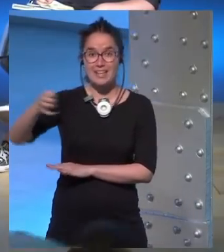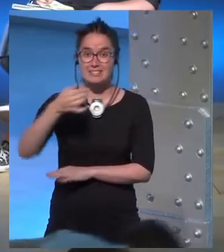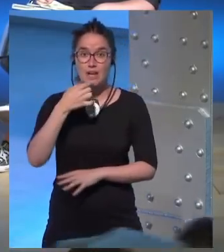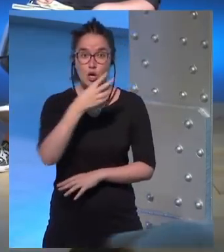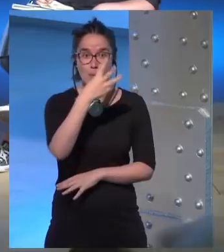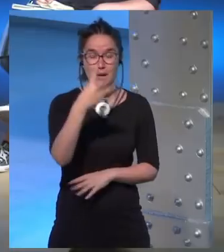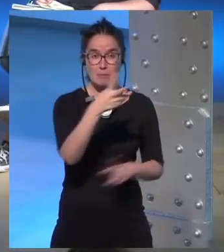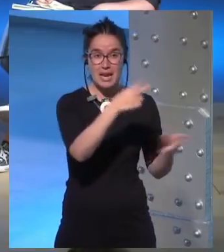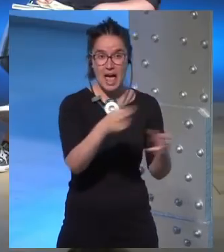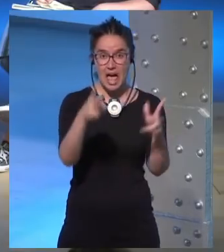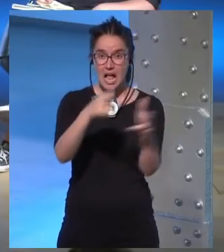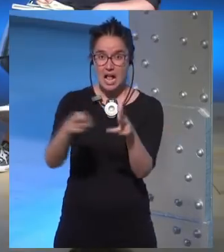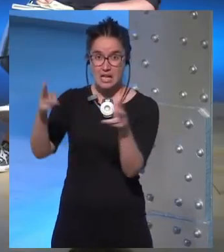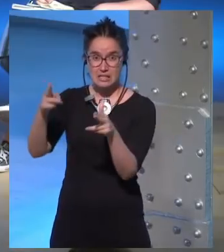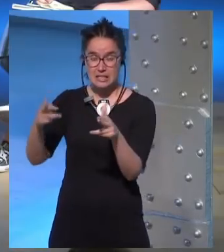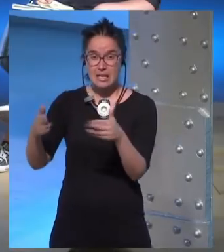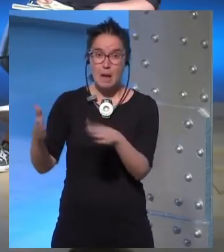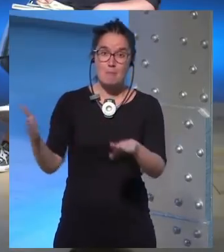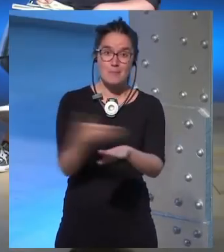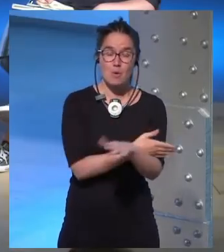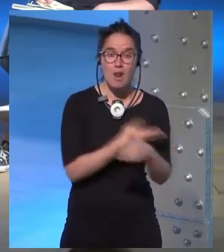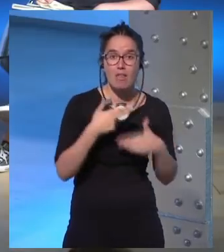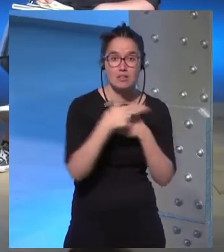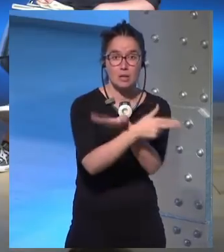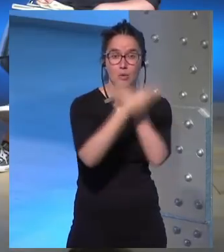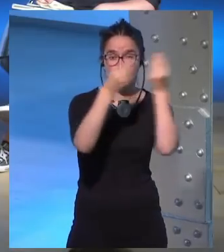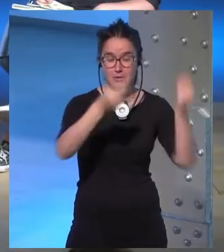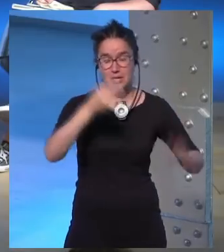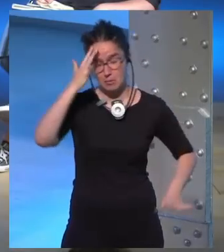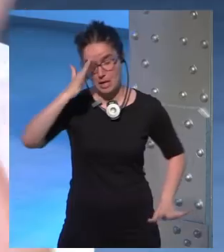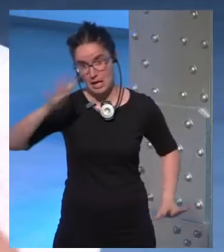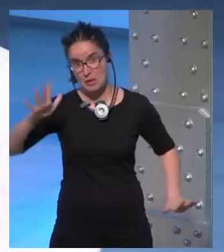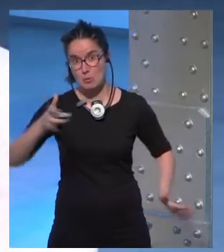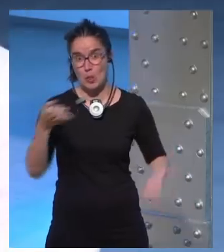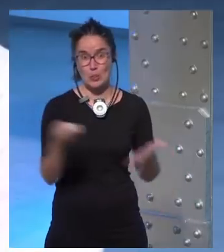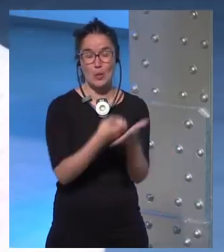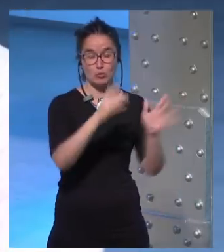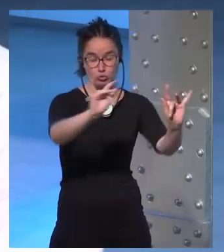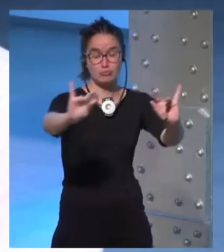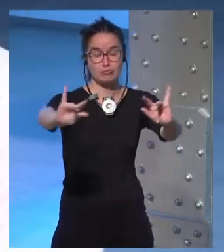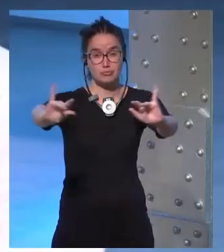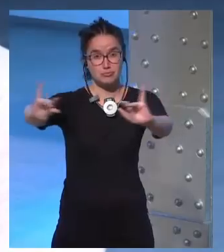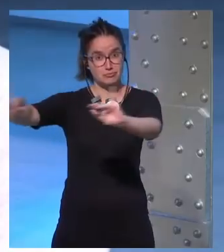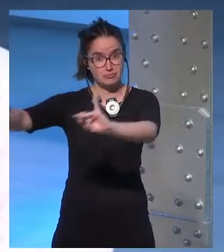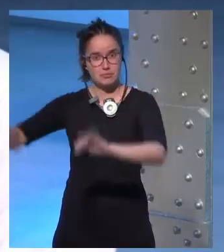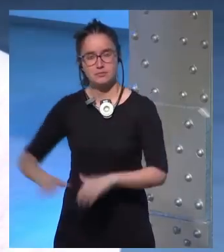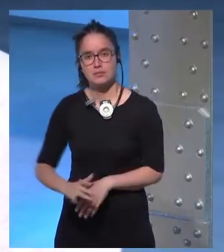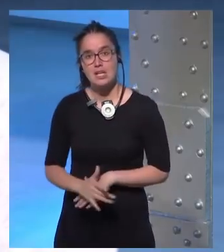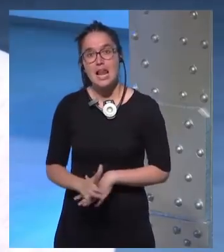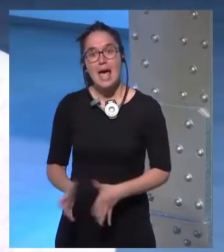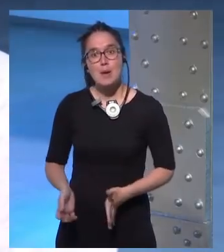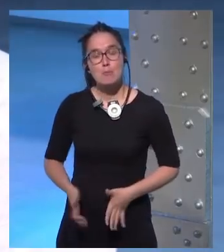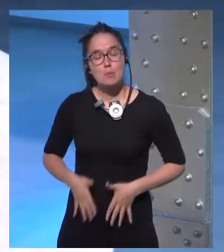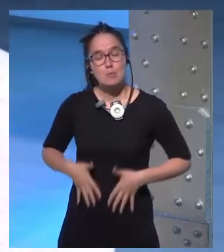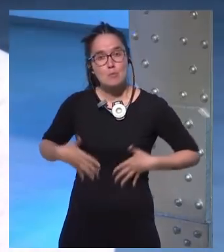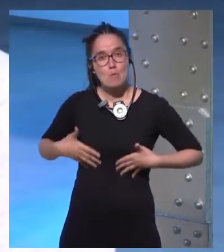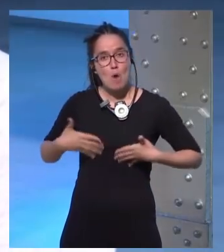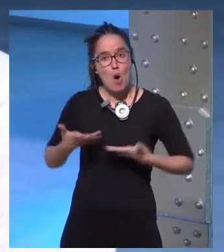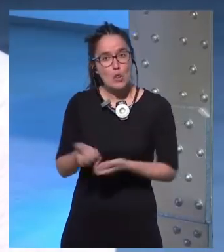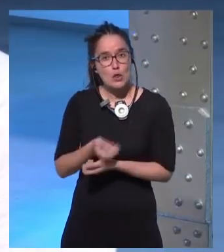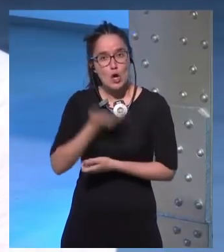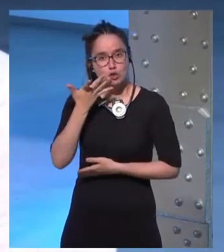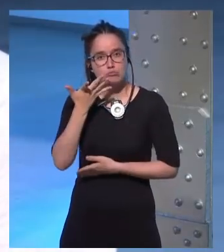yeah, you have to acknowledge writing is work, and that the emotion of writing is also work. And physically,